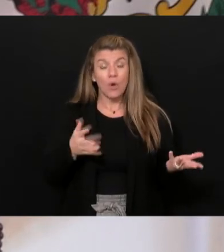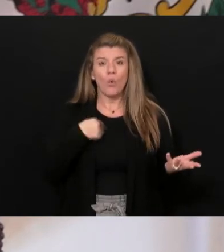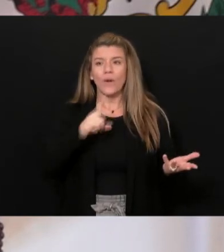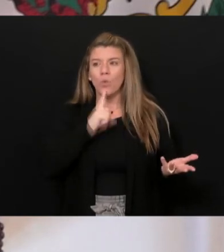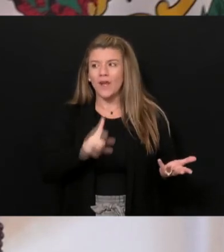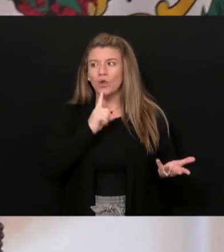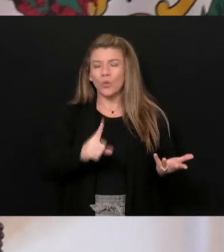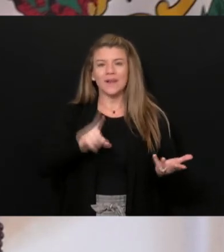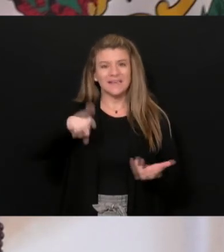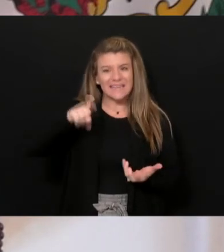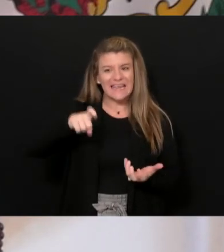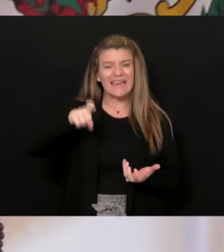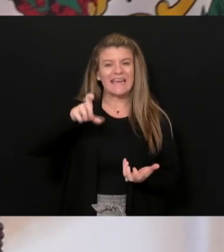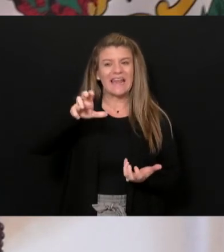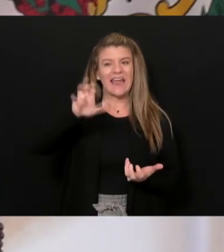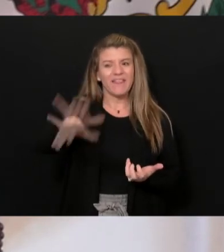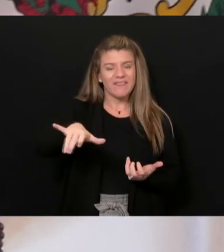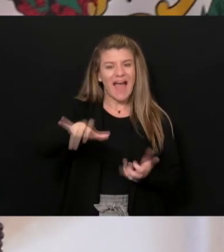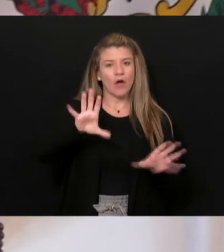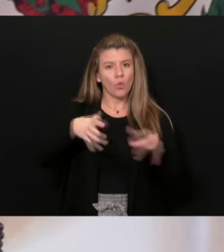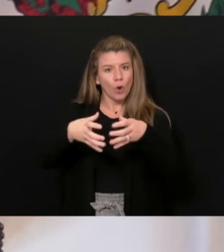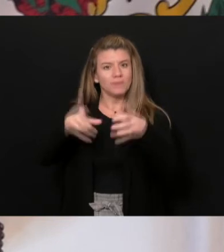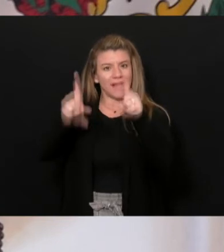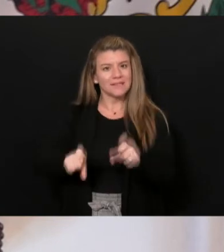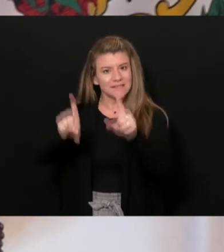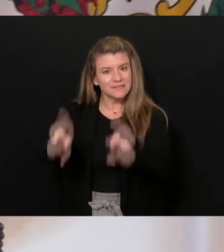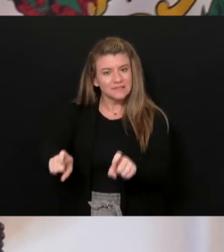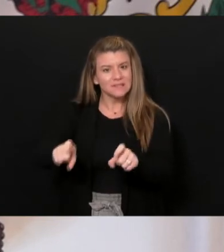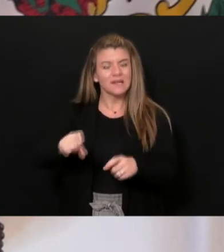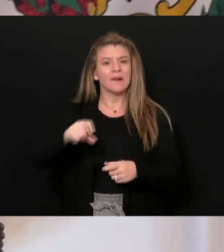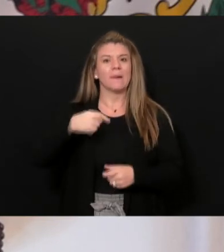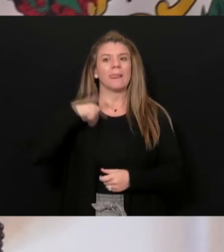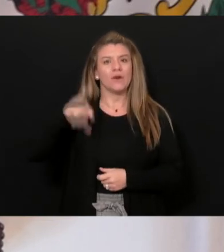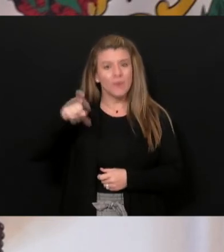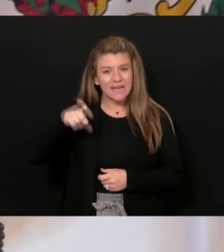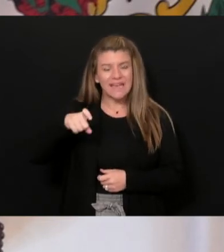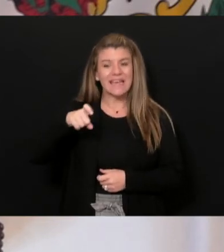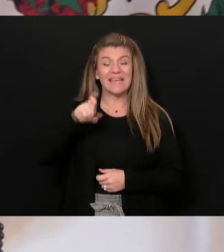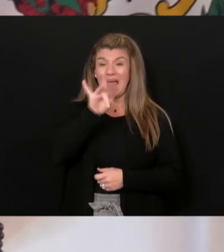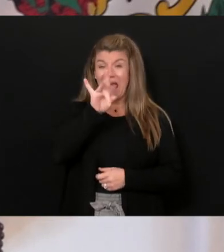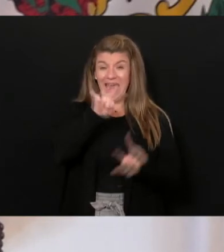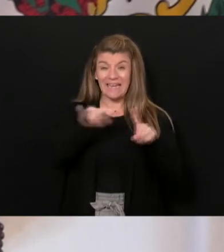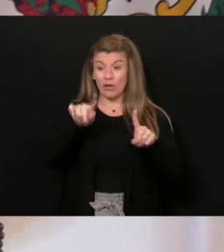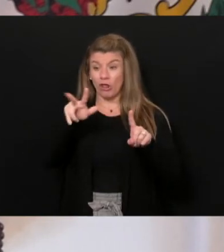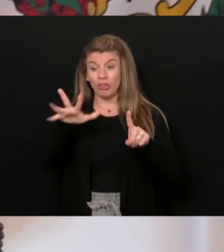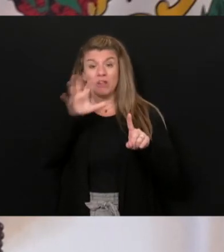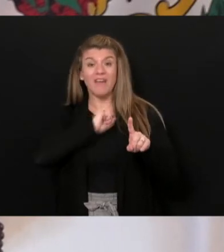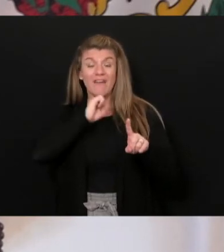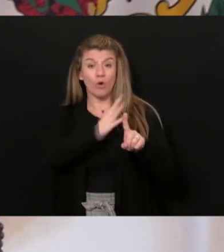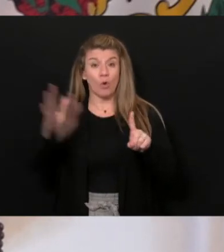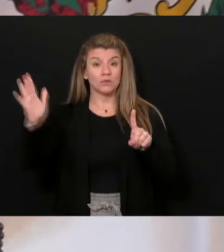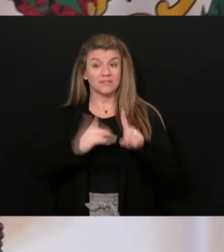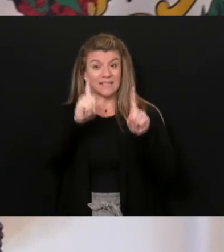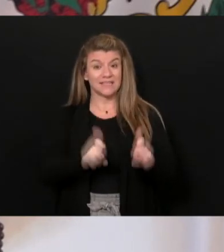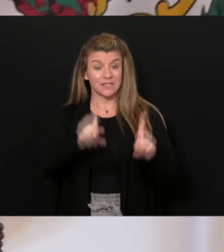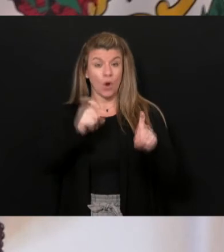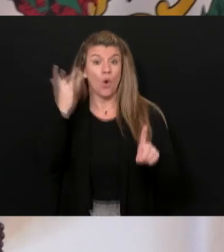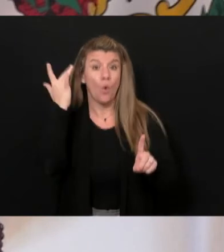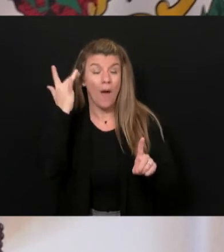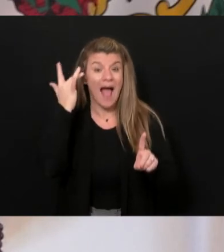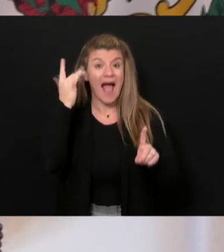really need that sector being tested, and we need the 18 to 35-year-olds being tested from the standpoint